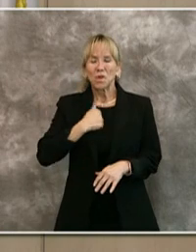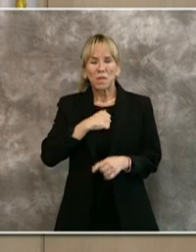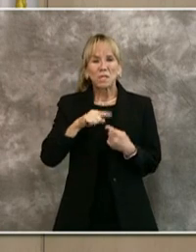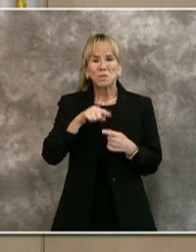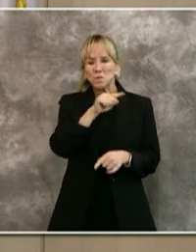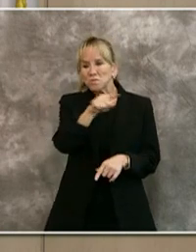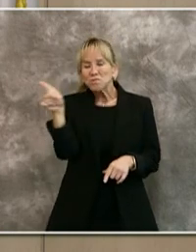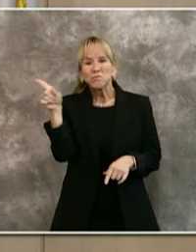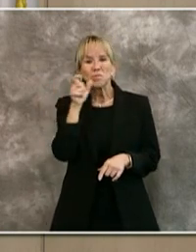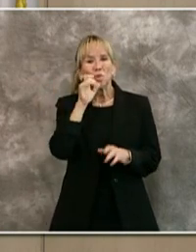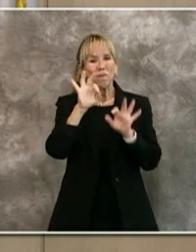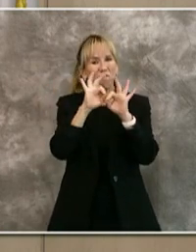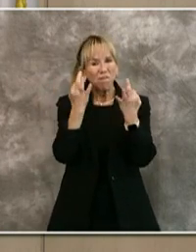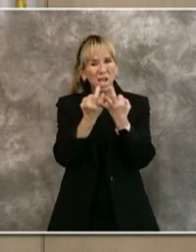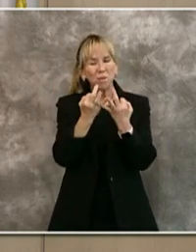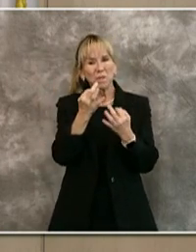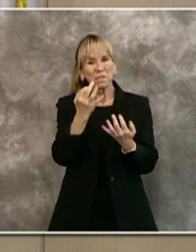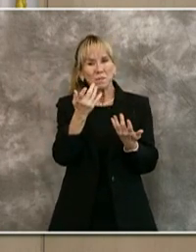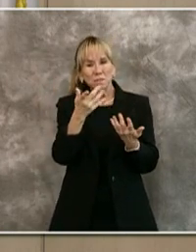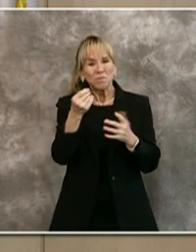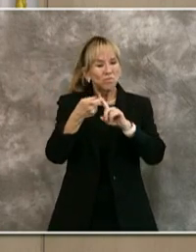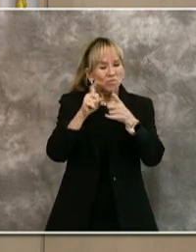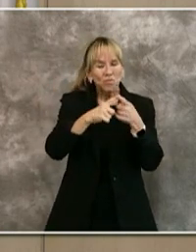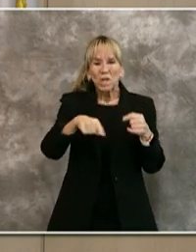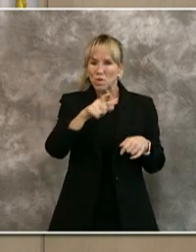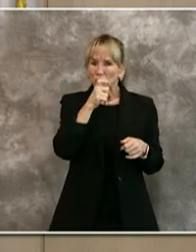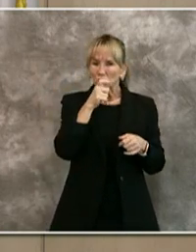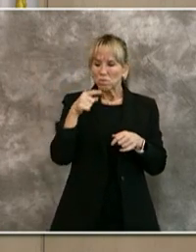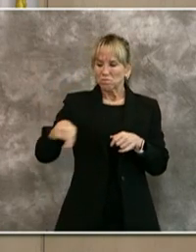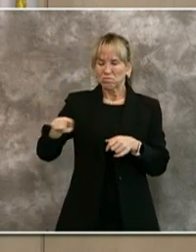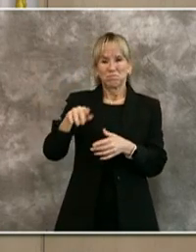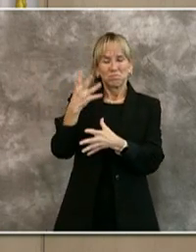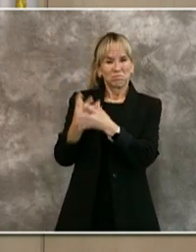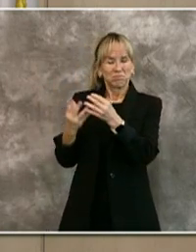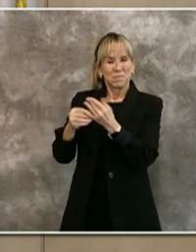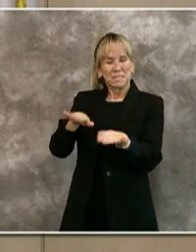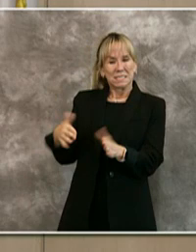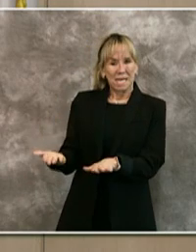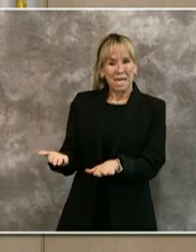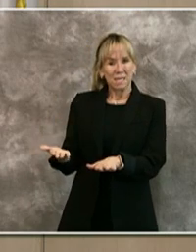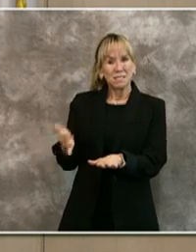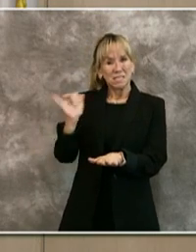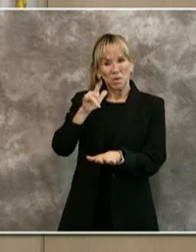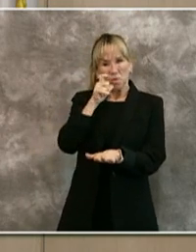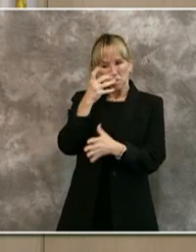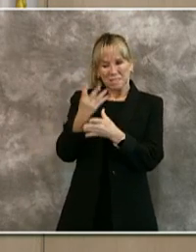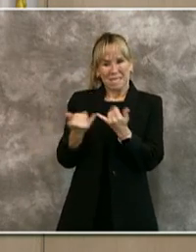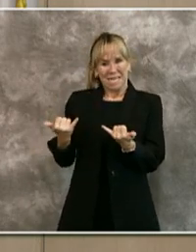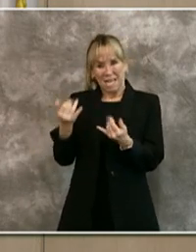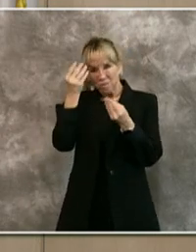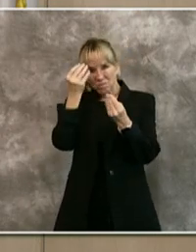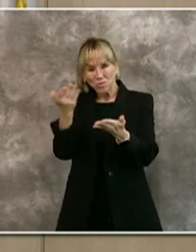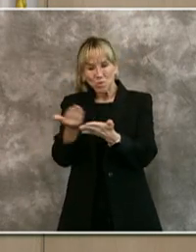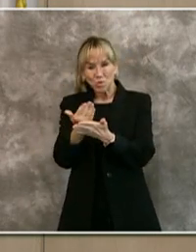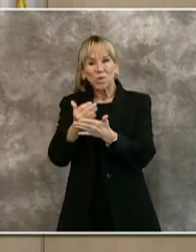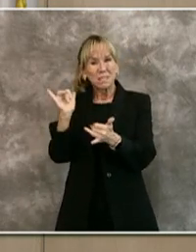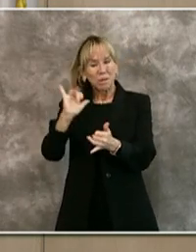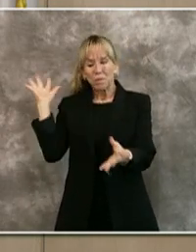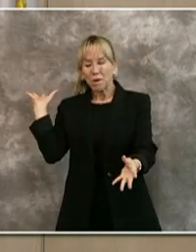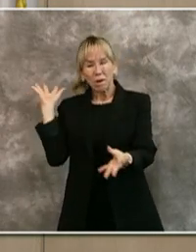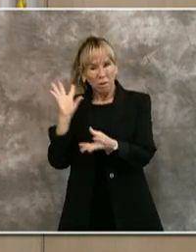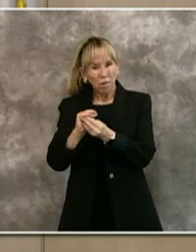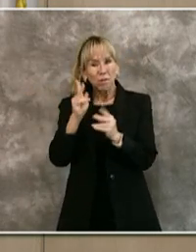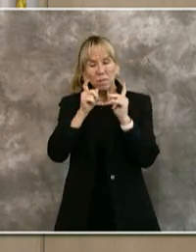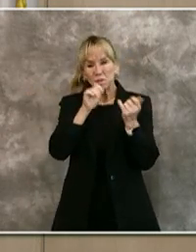to the families of those that have lost their lives in the new cases today, as well as all cases that have